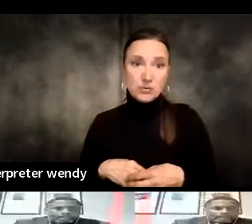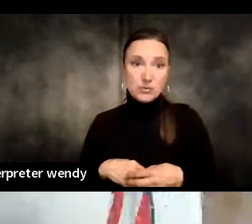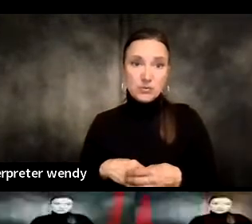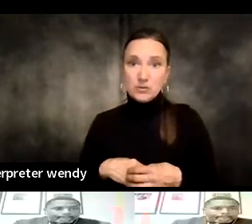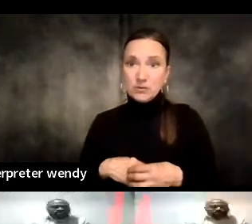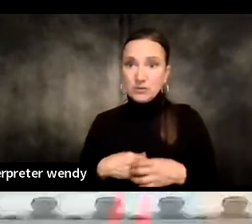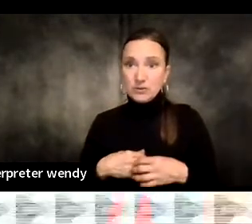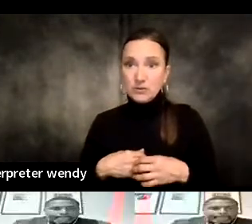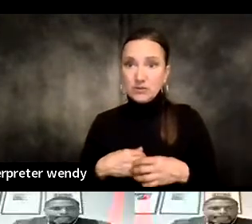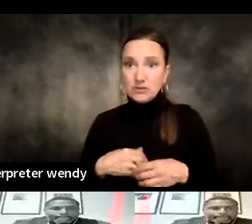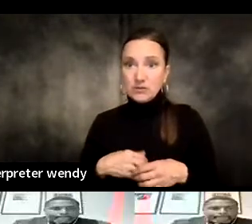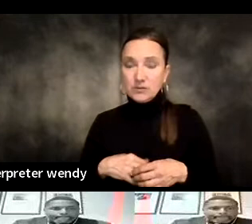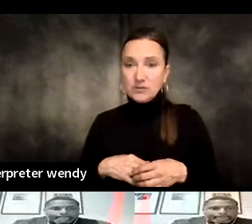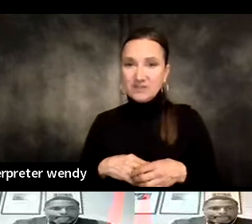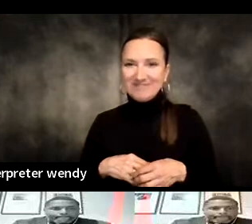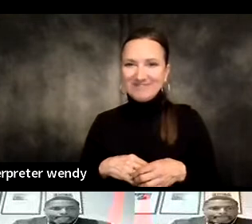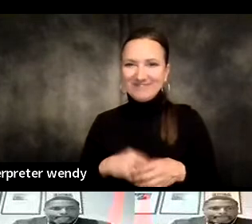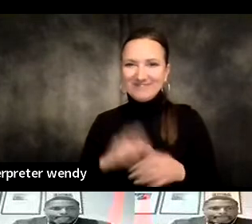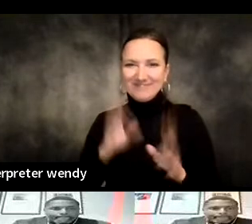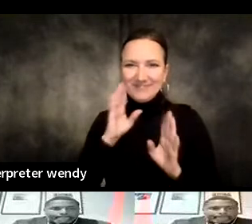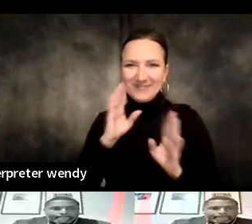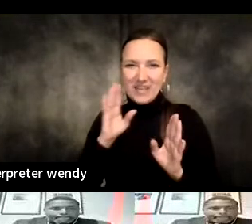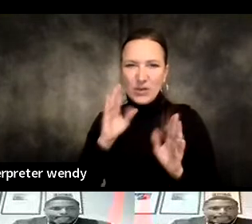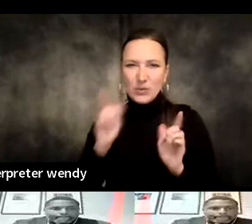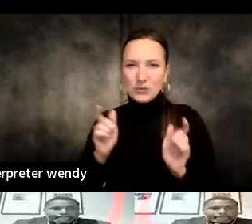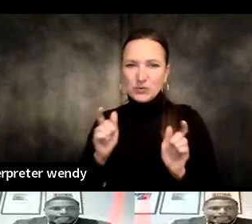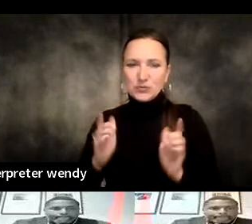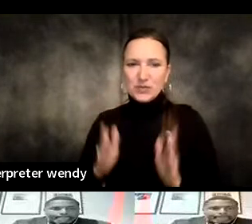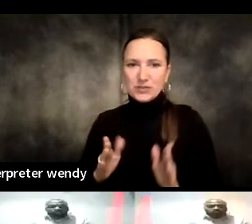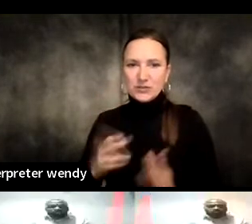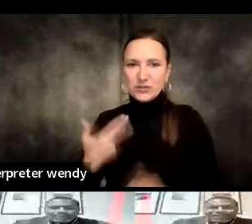Yes. Hello, Director Hunter.